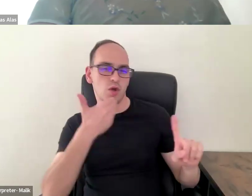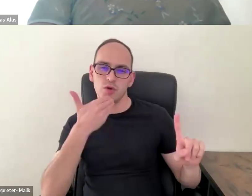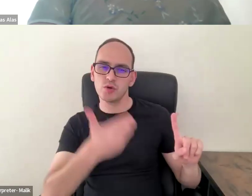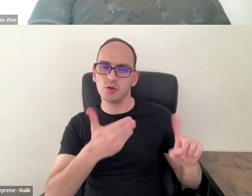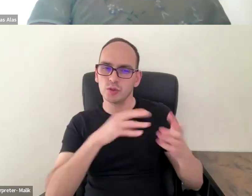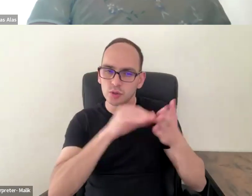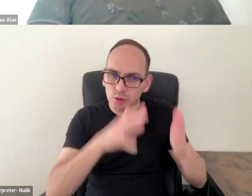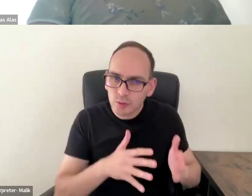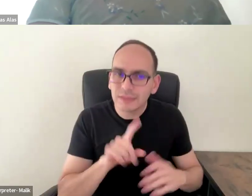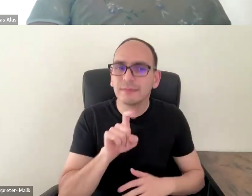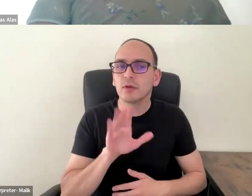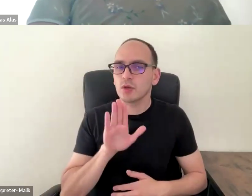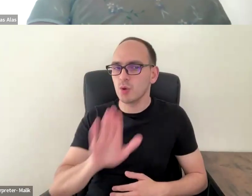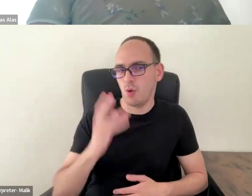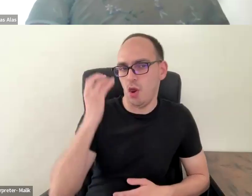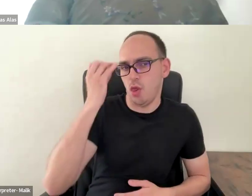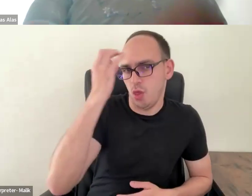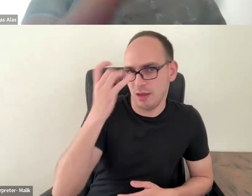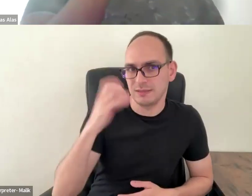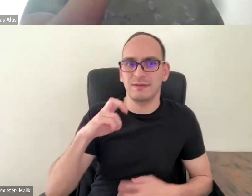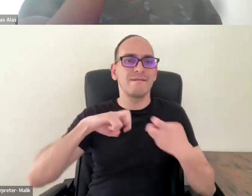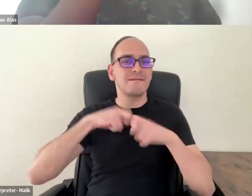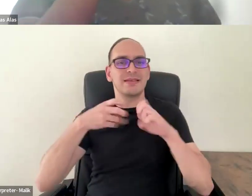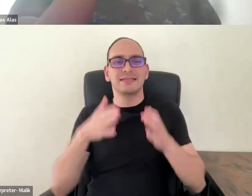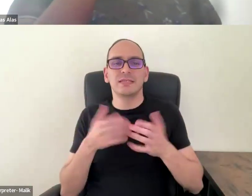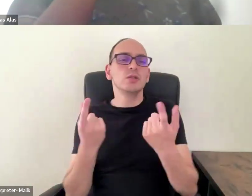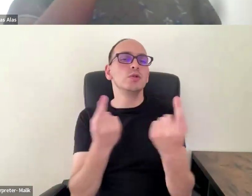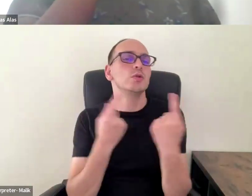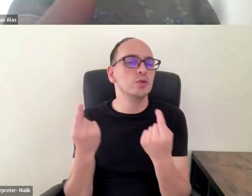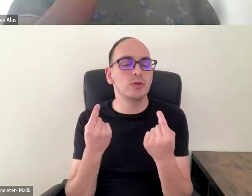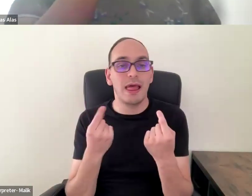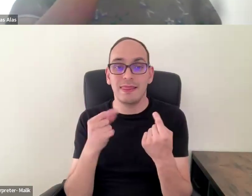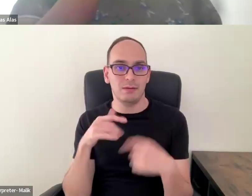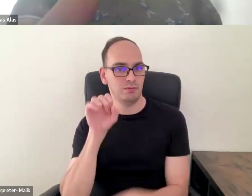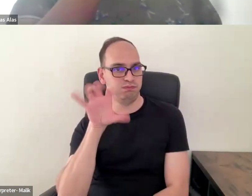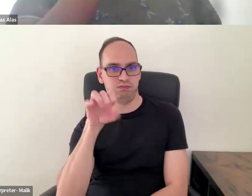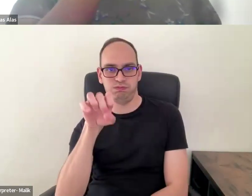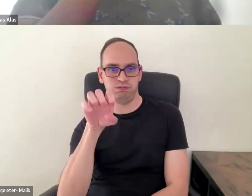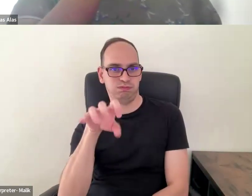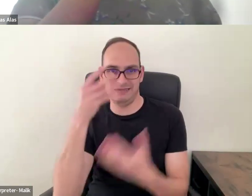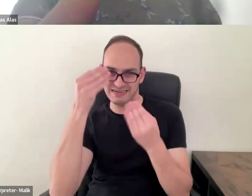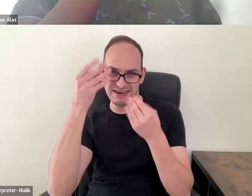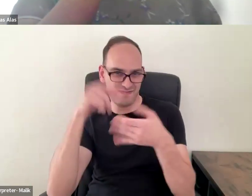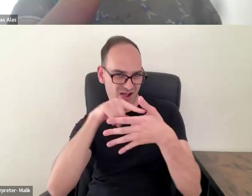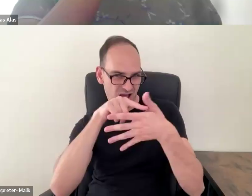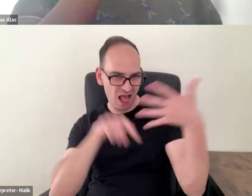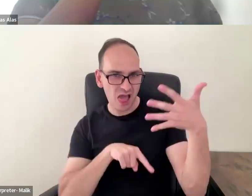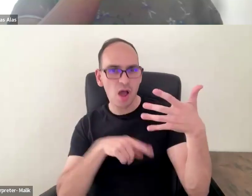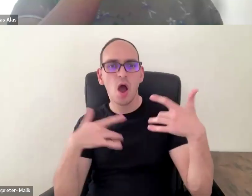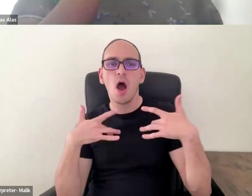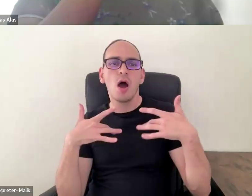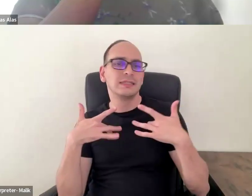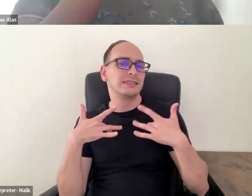what are your thoughts about like, what does a physicist do, right? And they'll give you a whole lot of information, and often it will